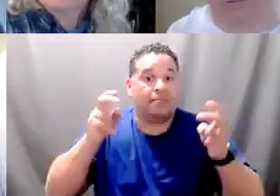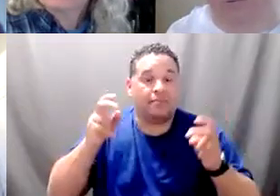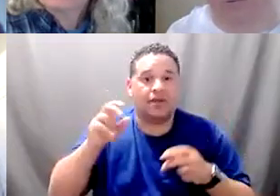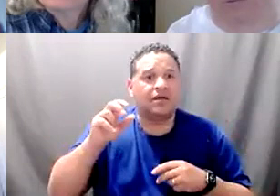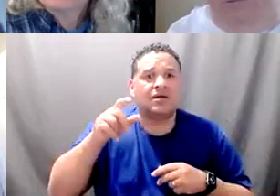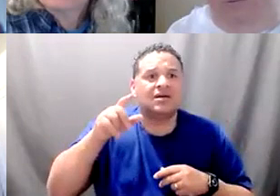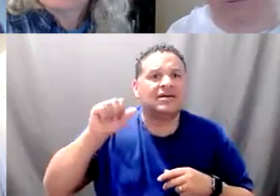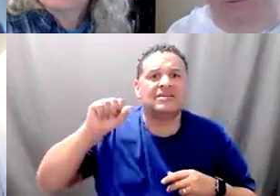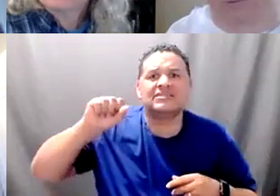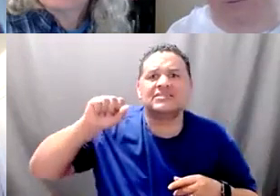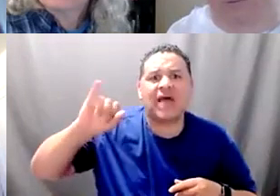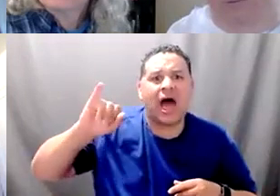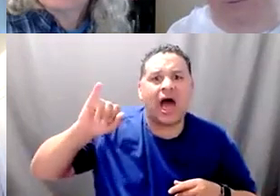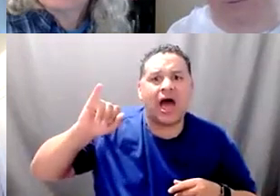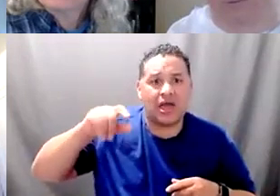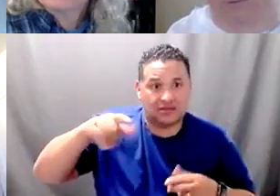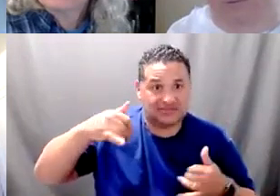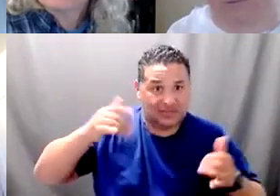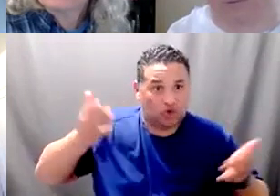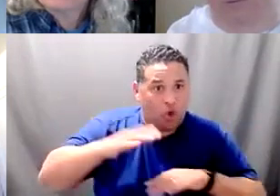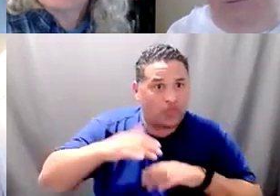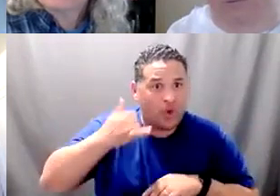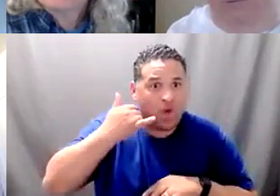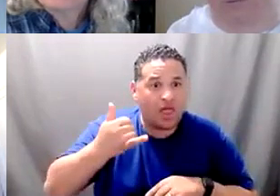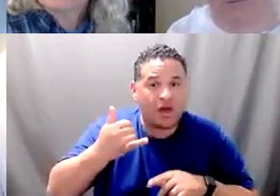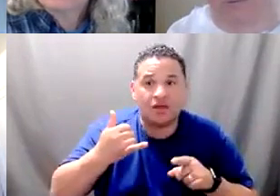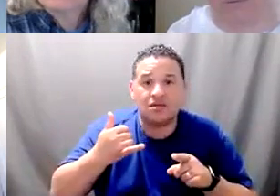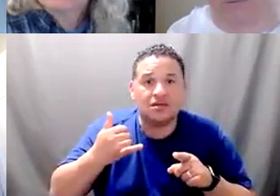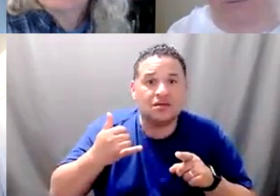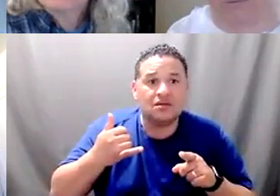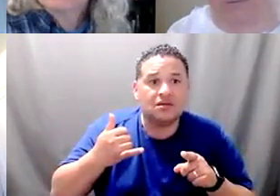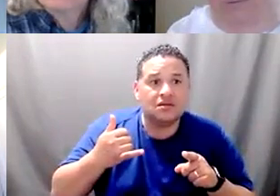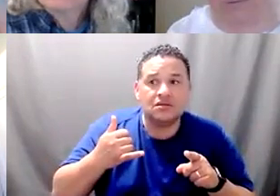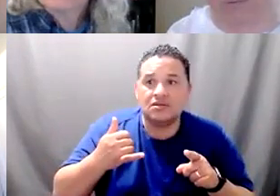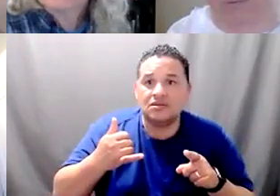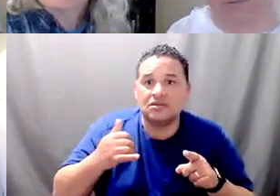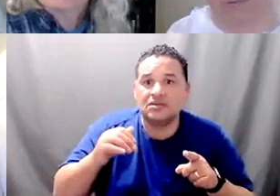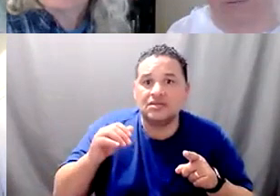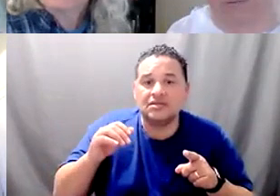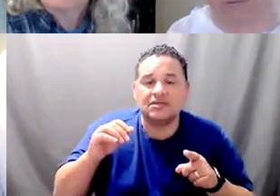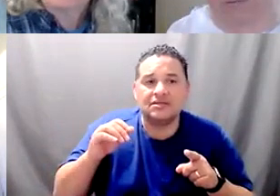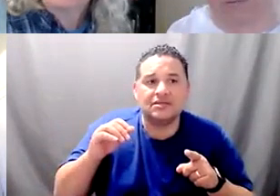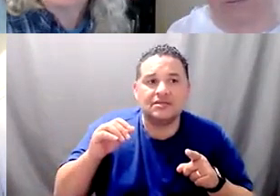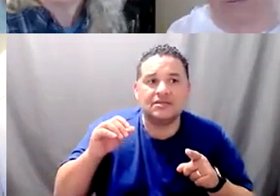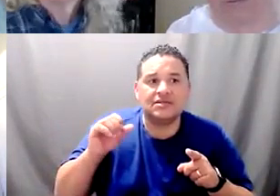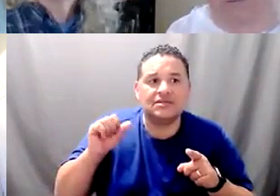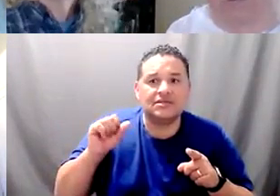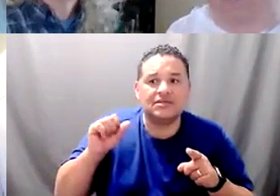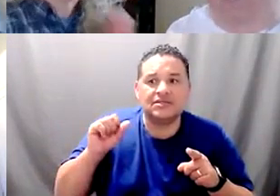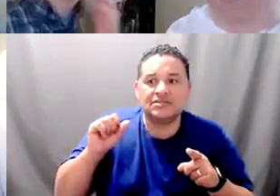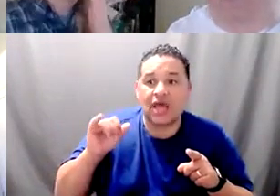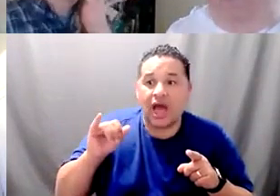you Yeah. still on the call? He was just when I talked to him last. I do